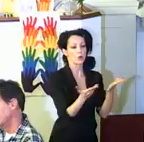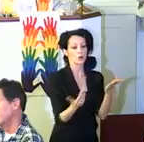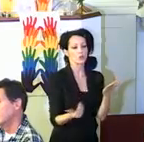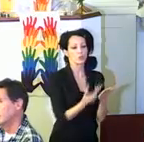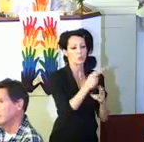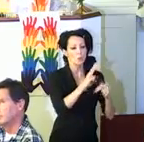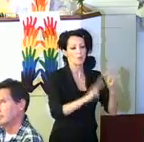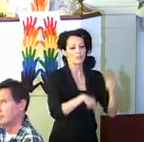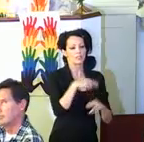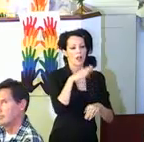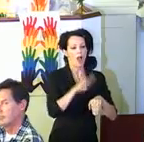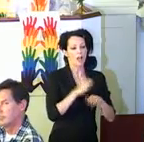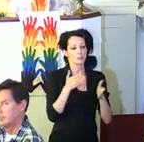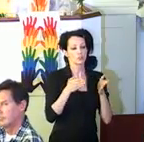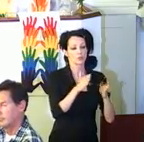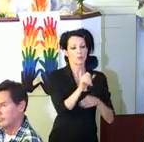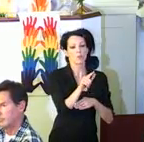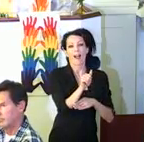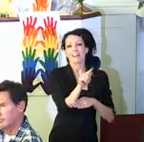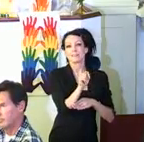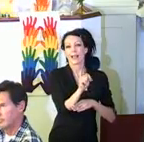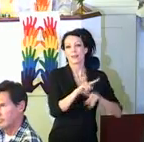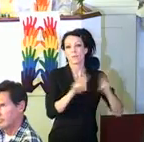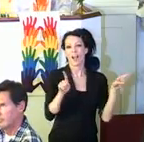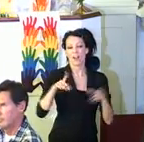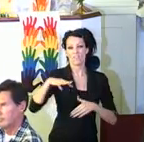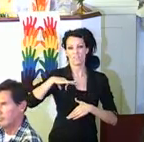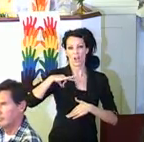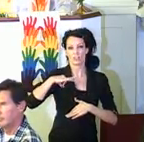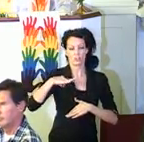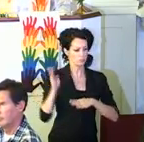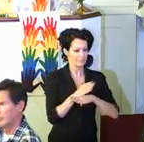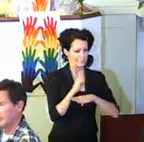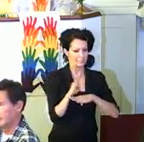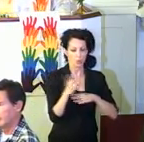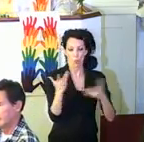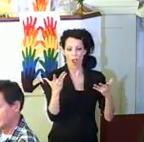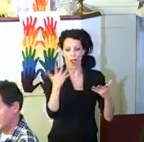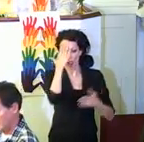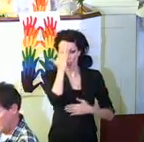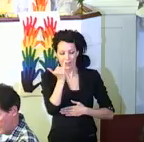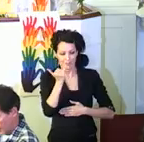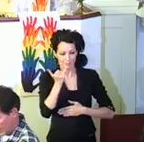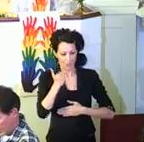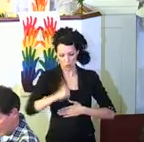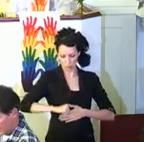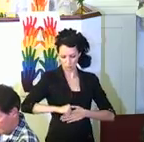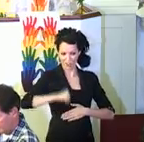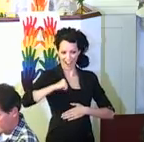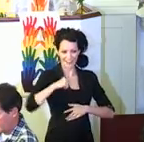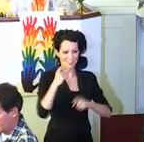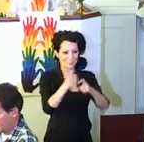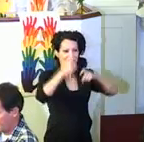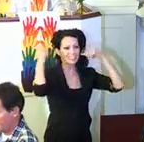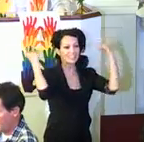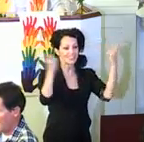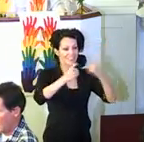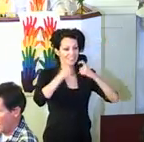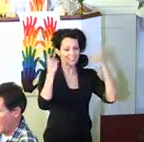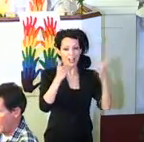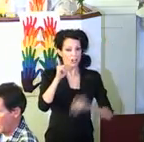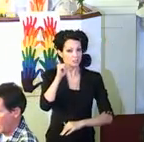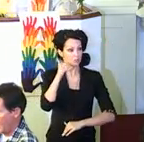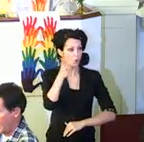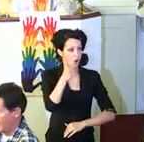but a number of volunteers have also been extremely busy getting us ready for the Pride Festival. And tomorrow, more